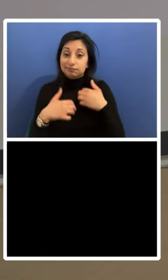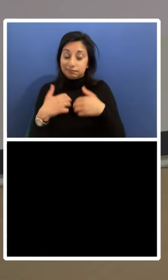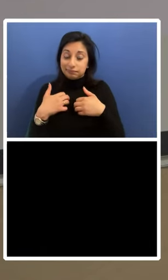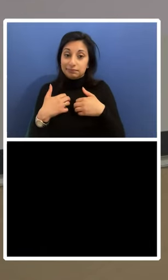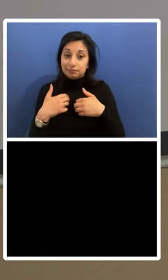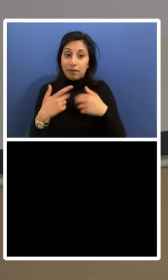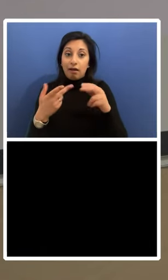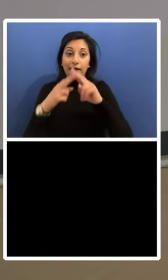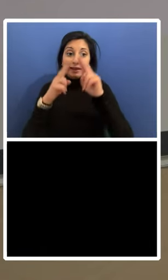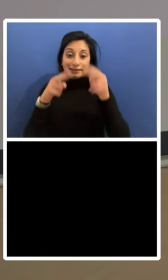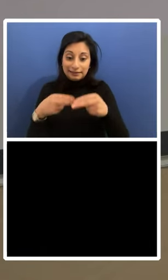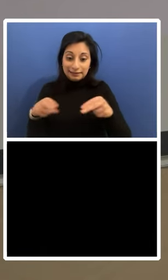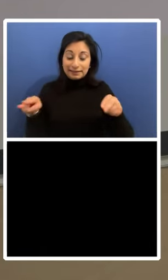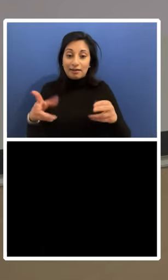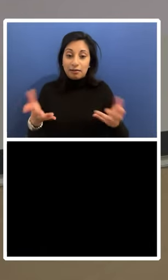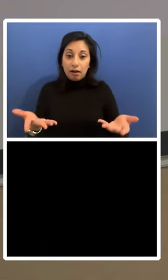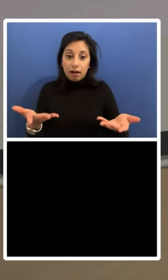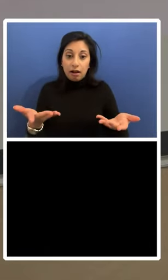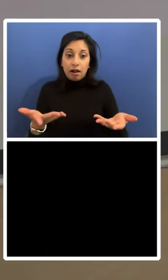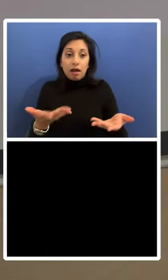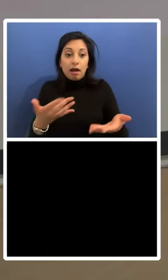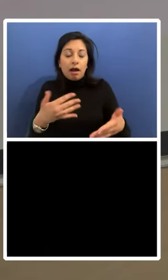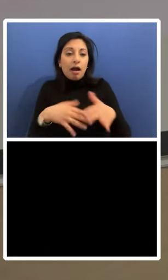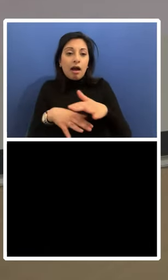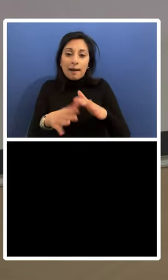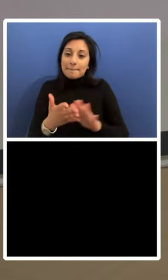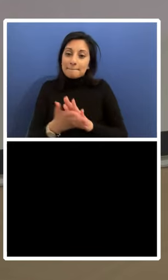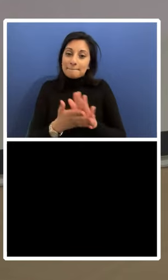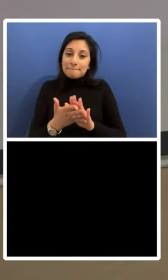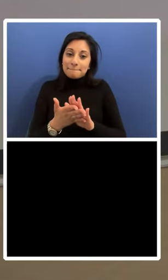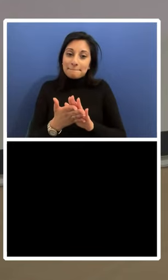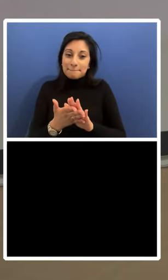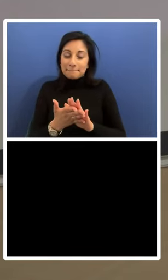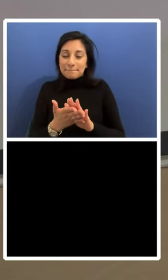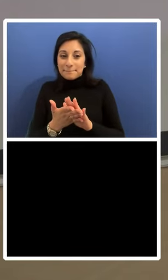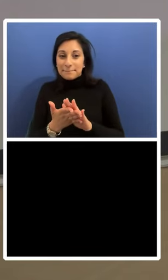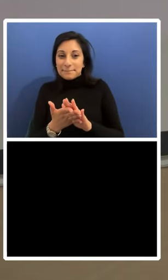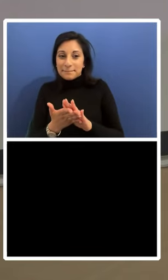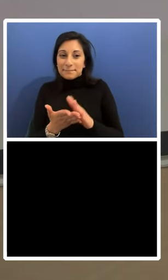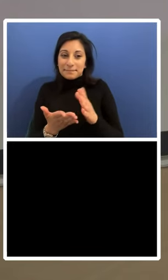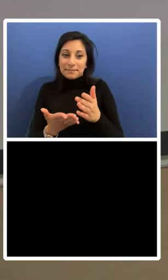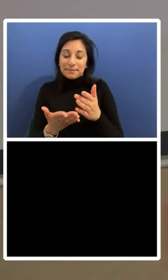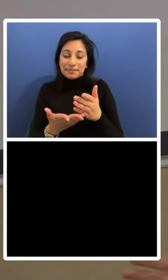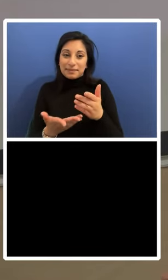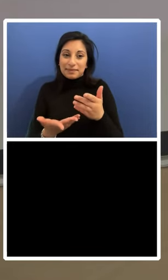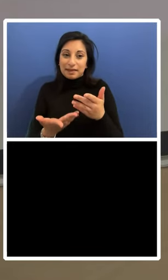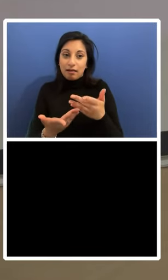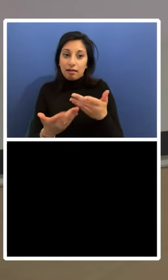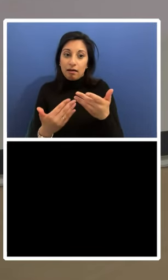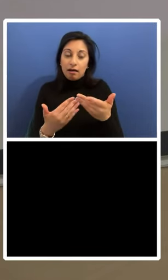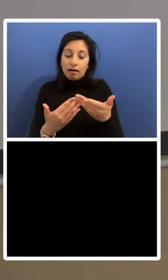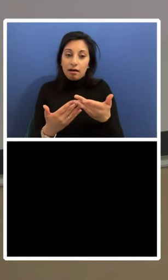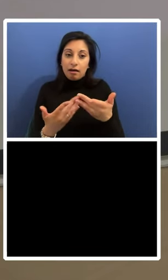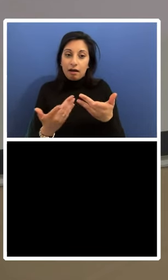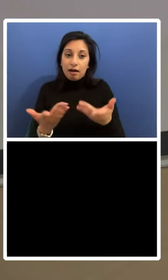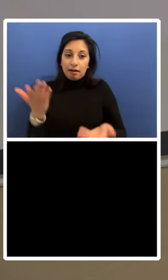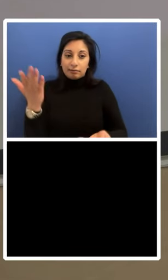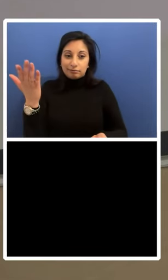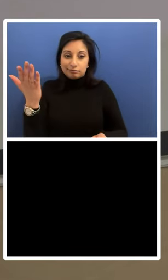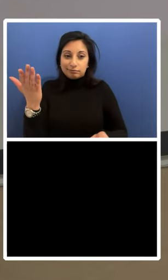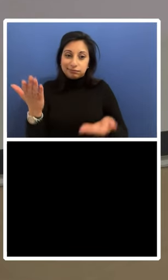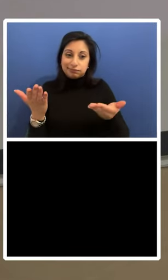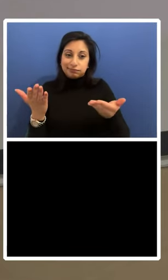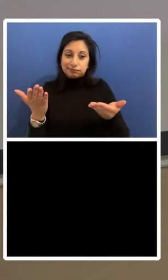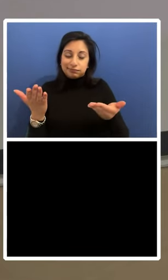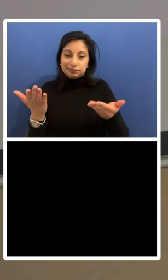mean that you have much less chance of capital flight. For me, this is a time of opportunity. And as Gary says, the more people talking about